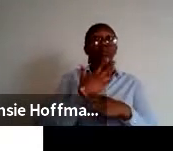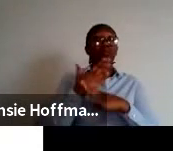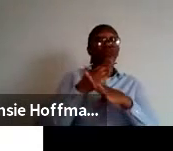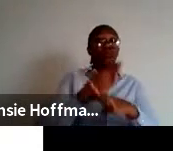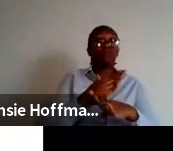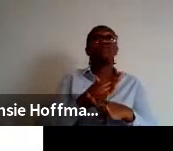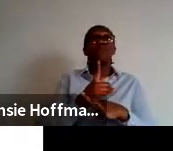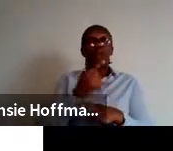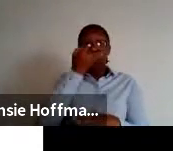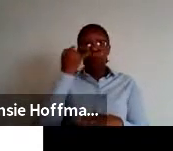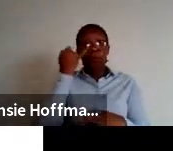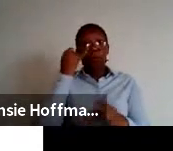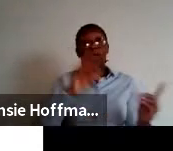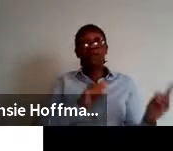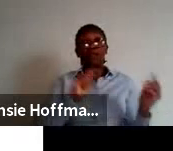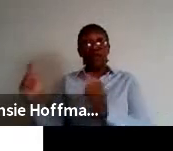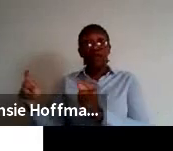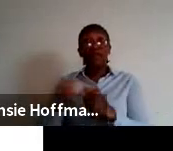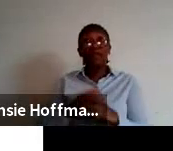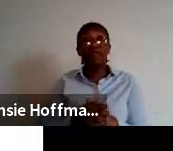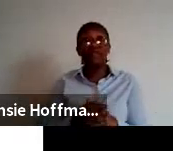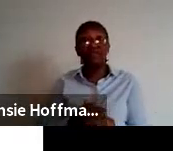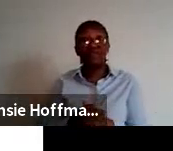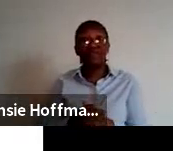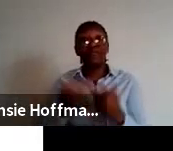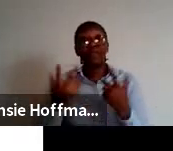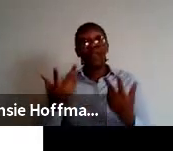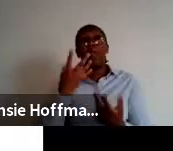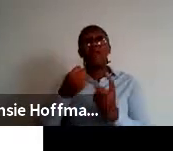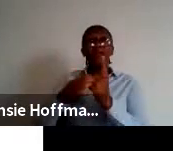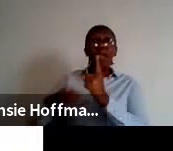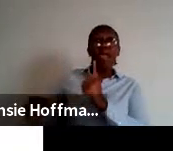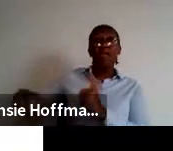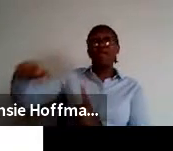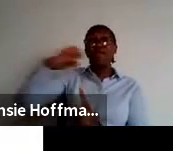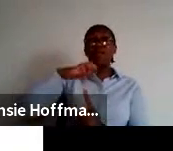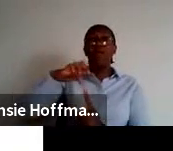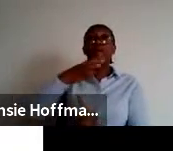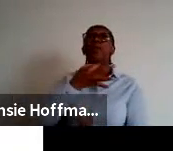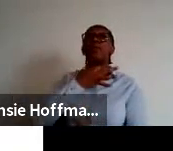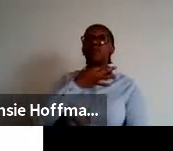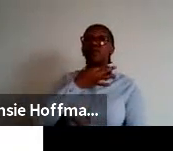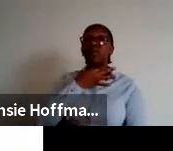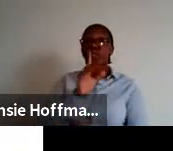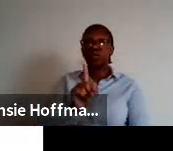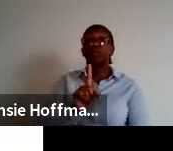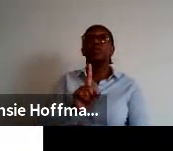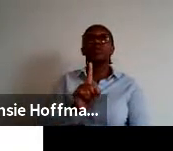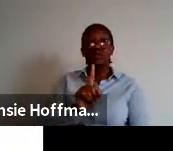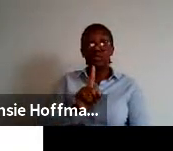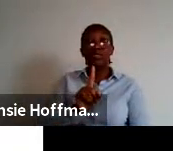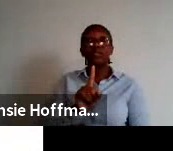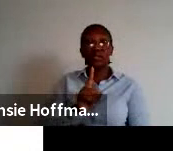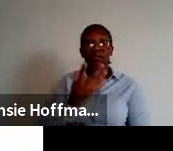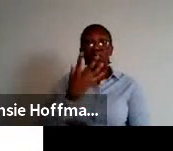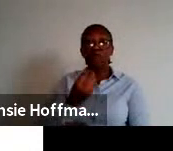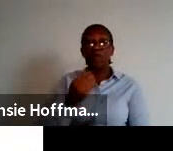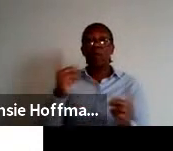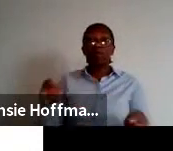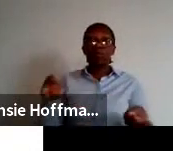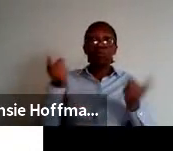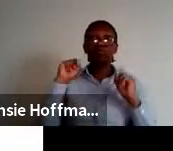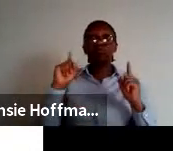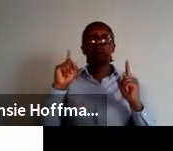environmental risks relating to trafficking of endangered species that are protected by the CITES, hazardous and toxic